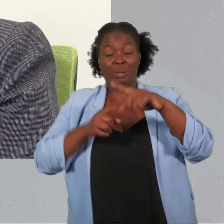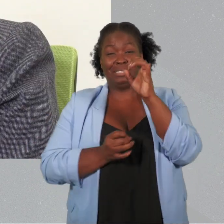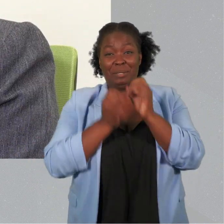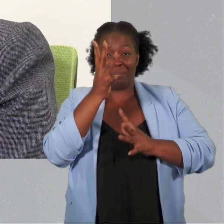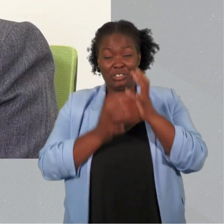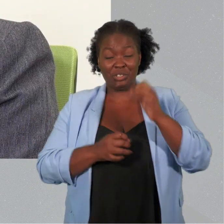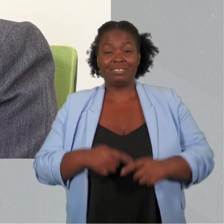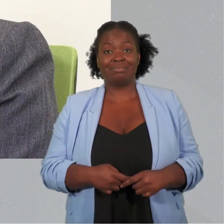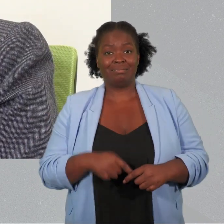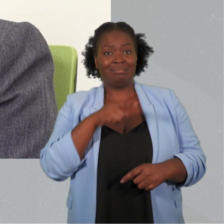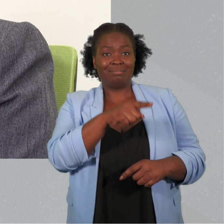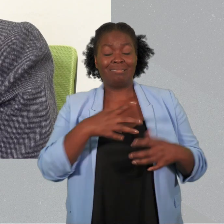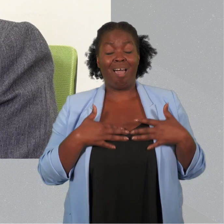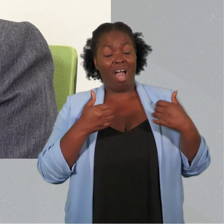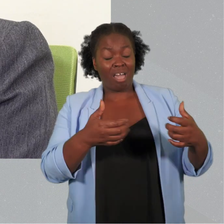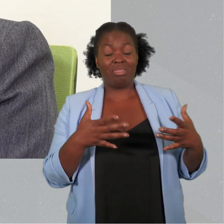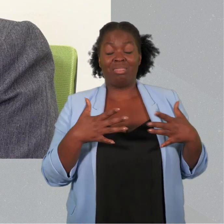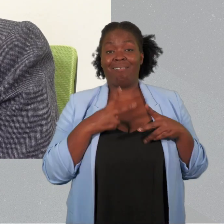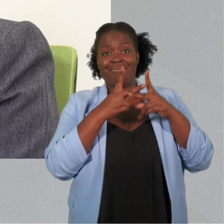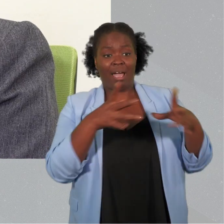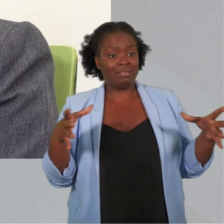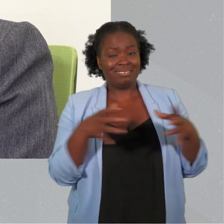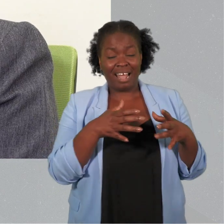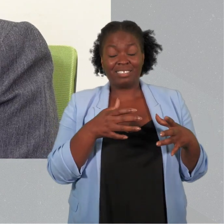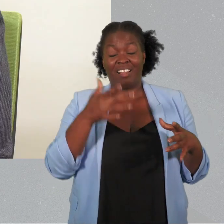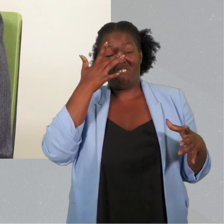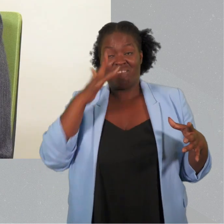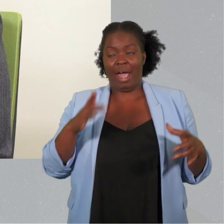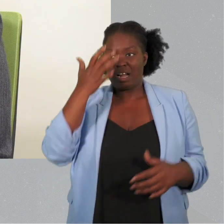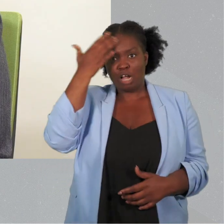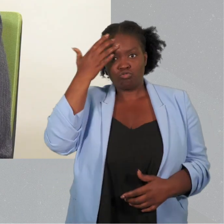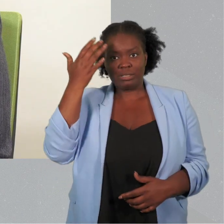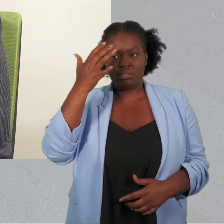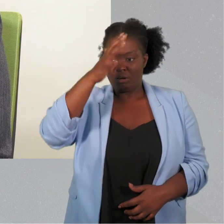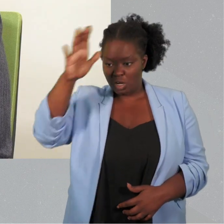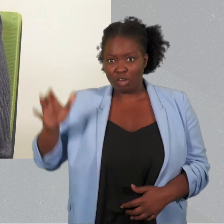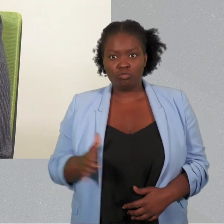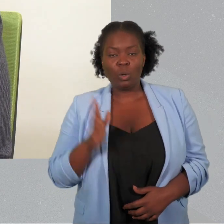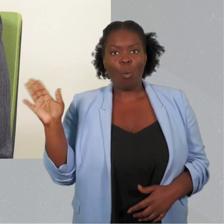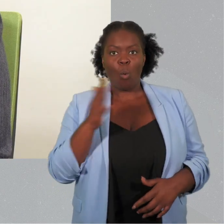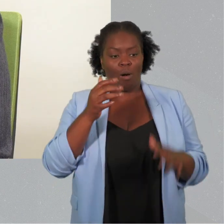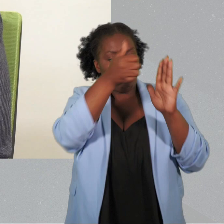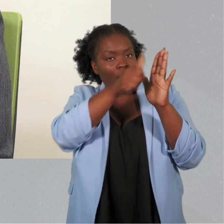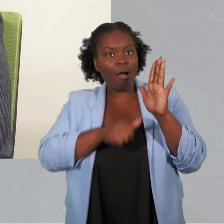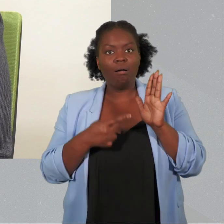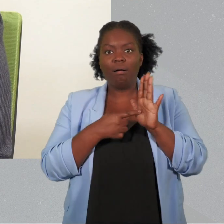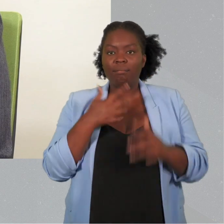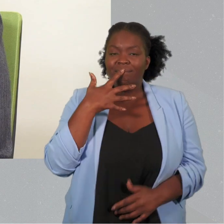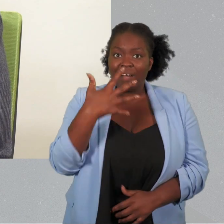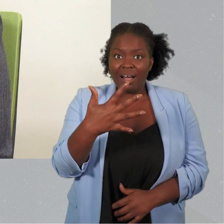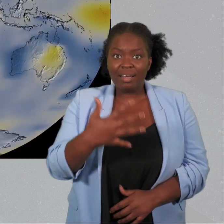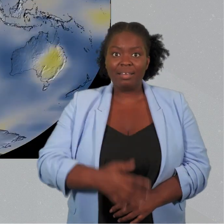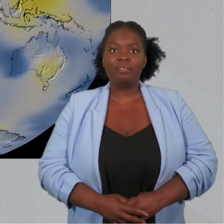If healthcare sector was a country, we would be fifth on the list of emitters,